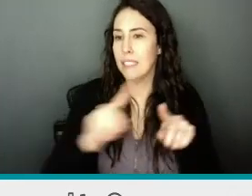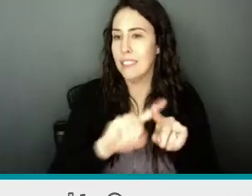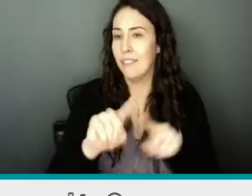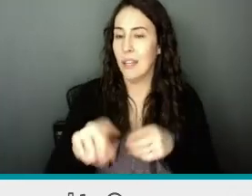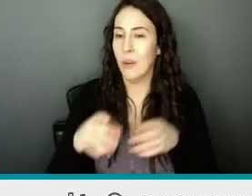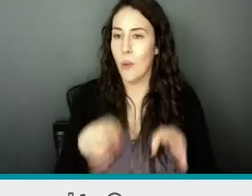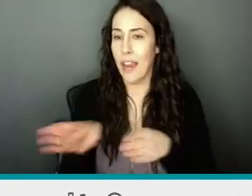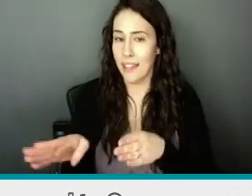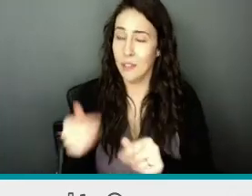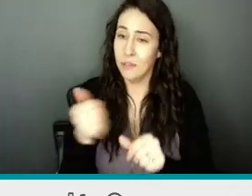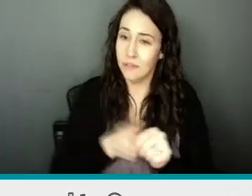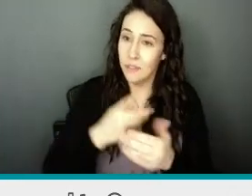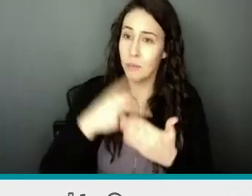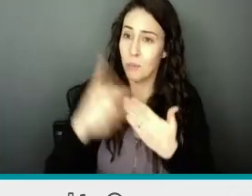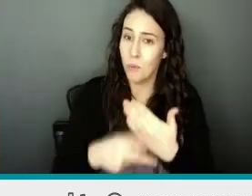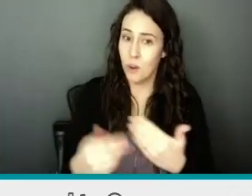program has